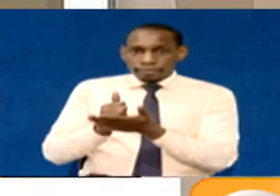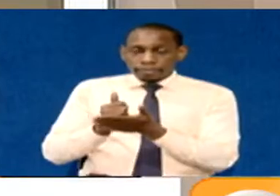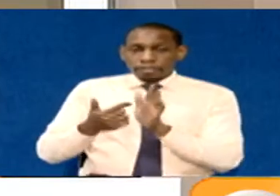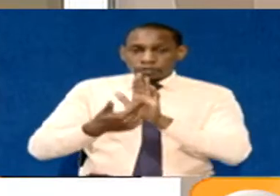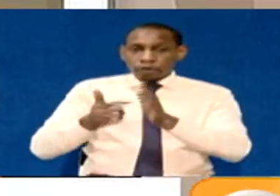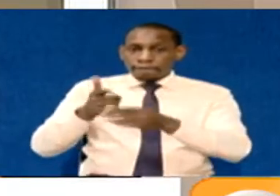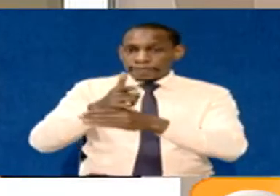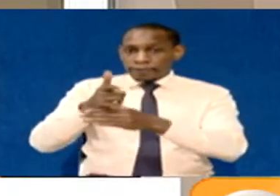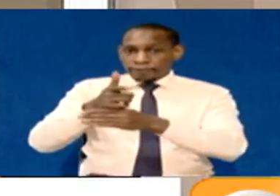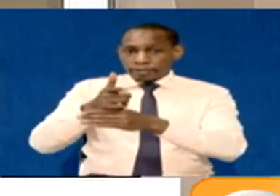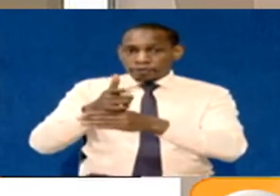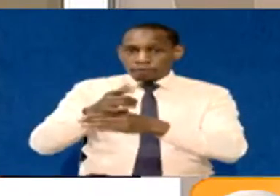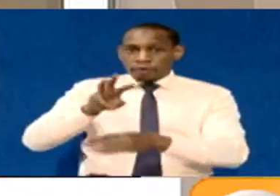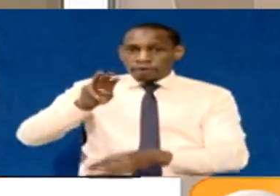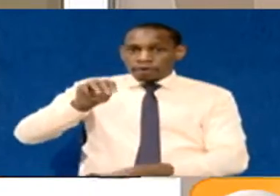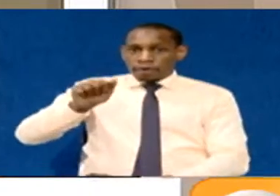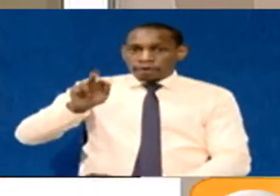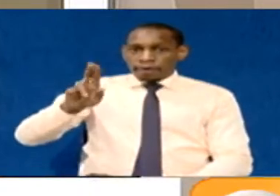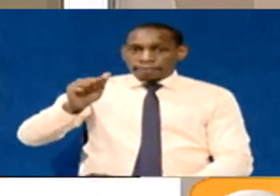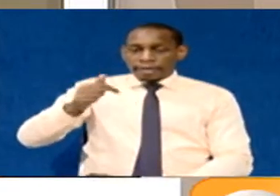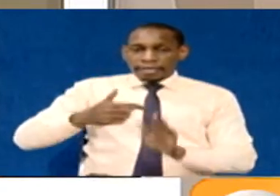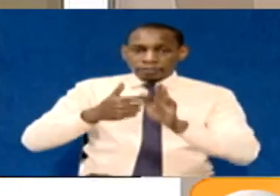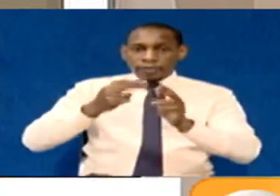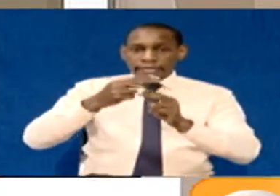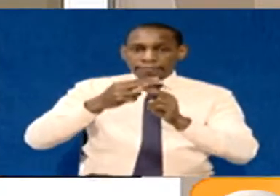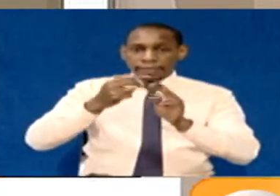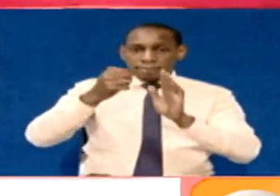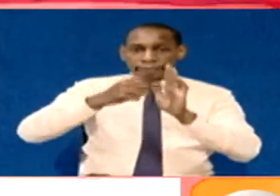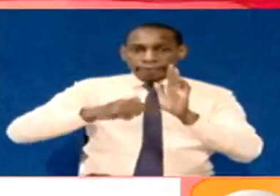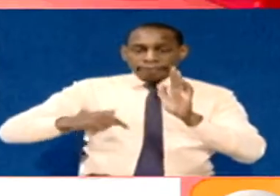to the soundbite on Maraga talking about the names.